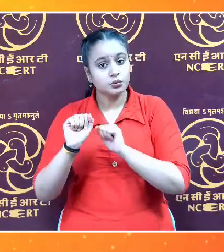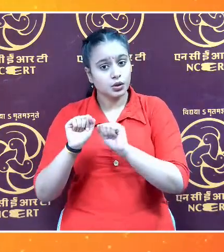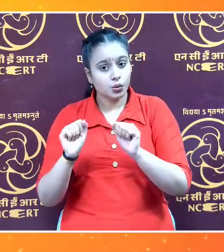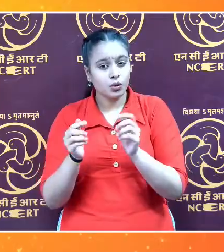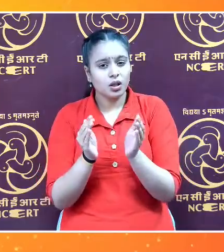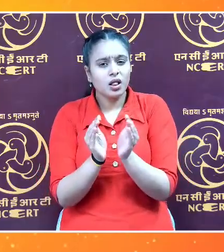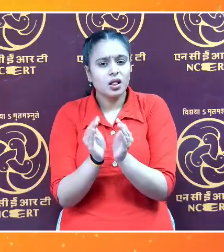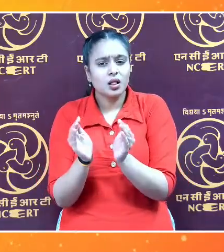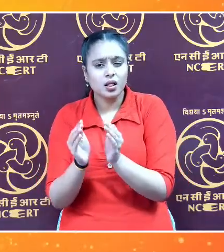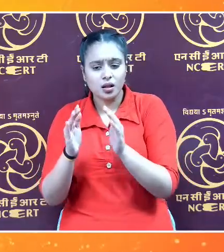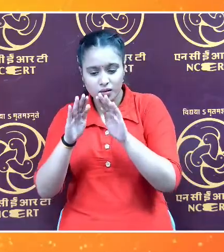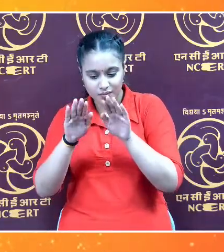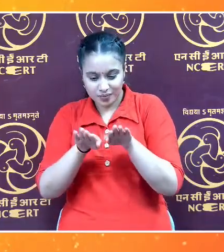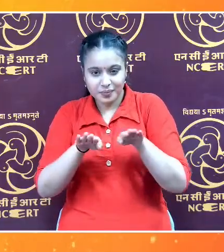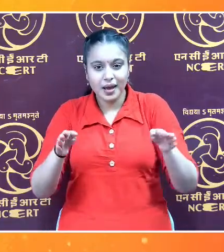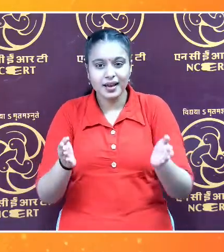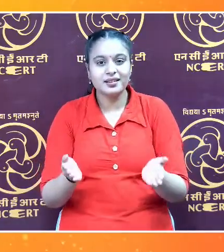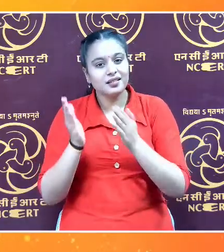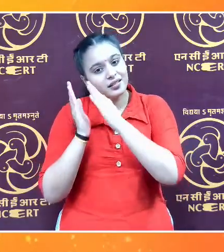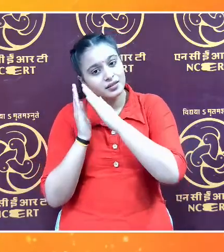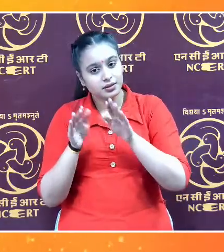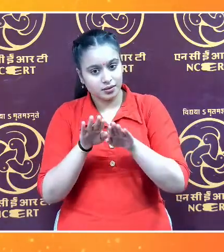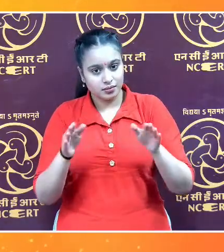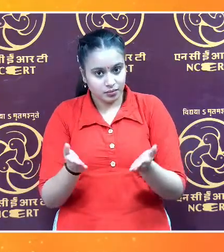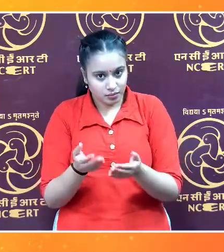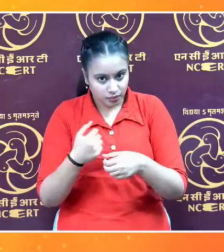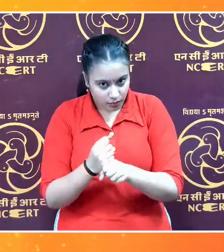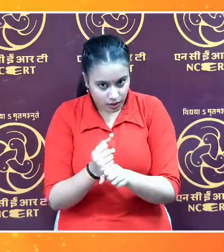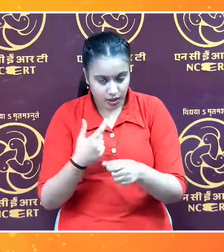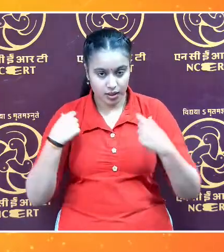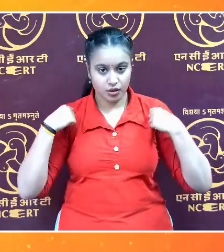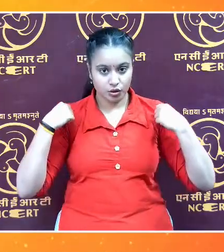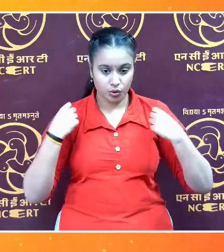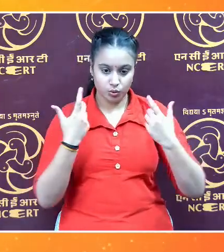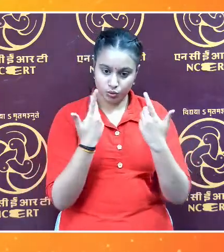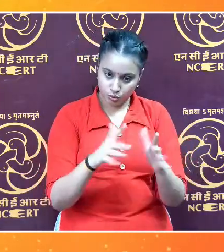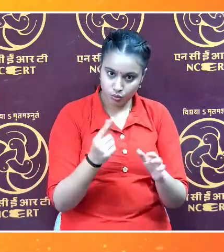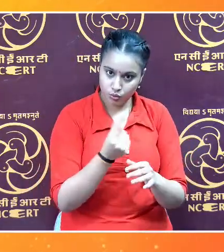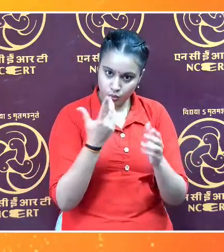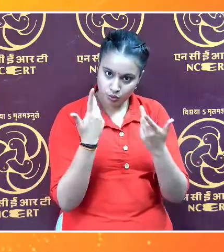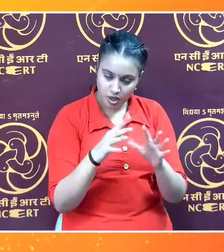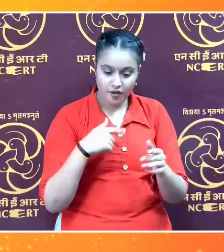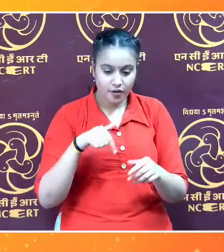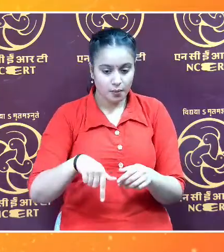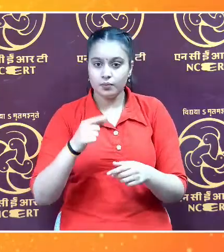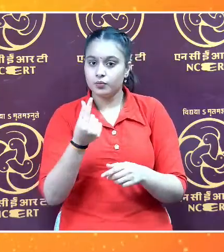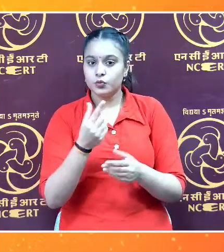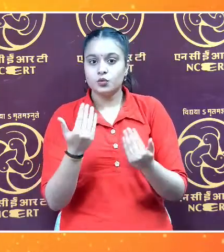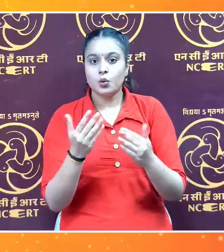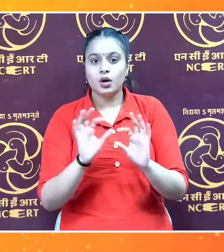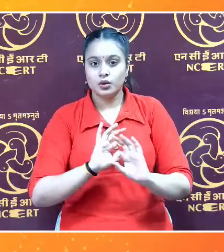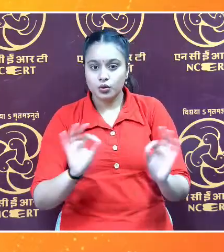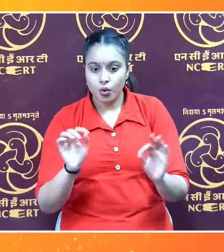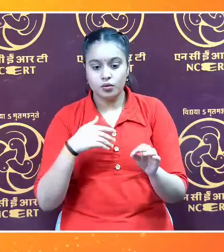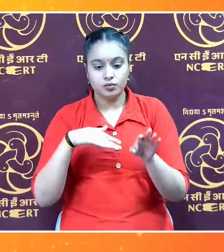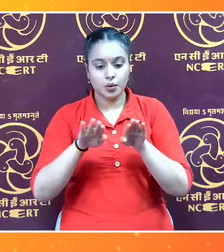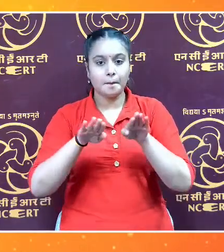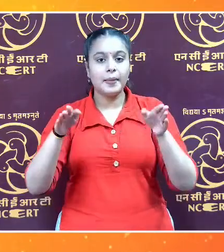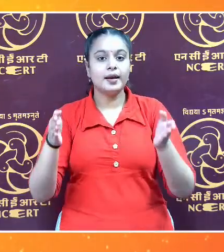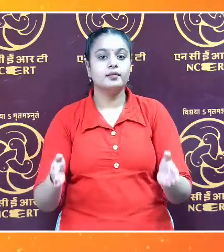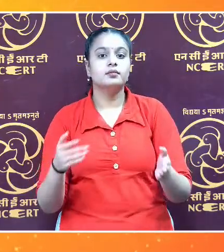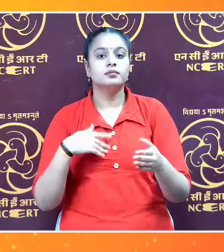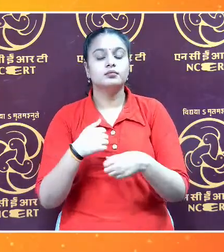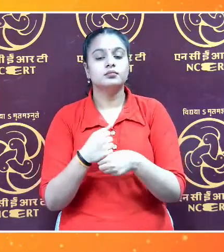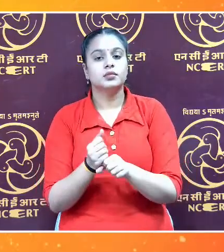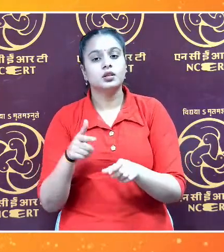little small bedding for them Yeah. from the clothes which they have used and they're not using it anymore. They can just make a bedding for these animals.